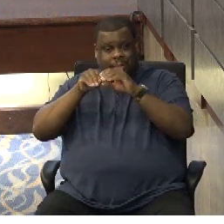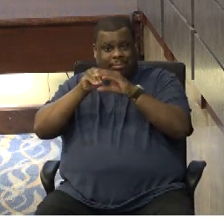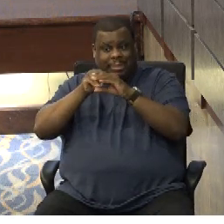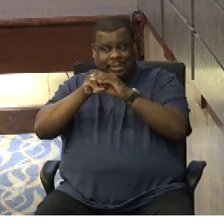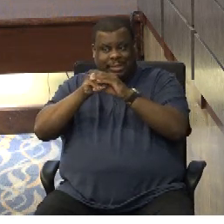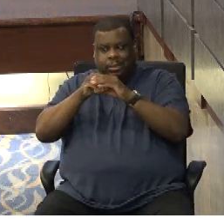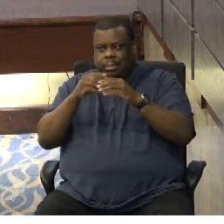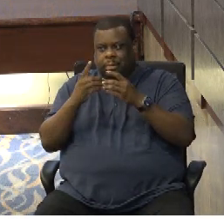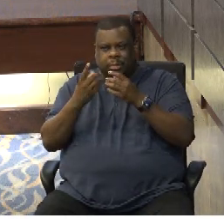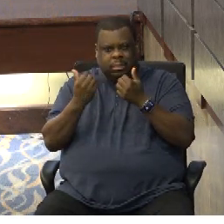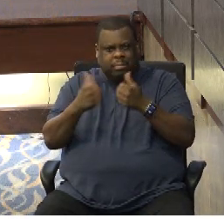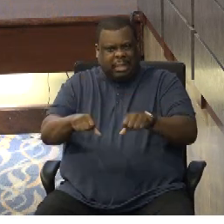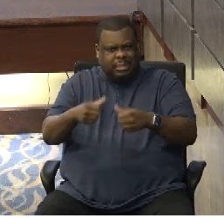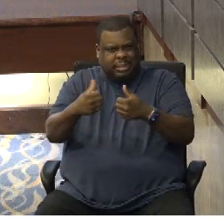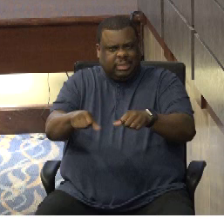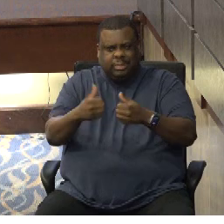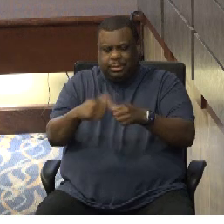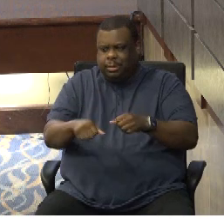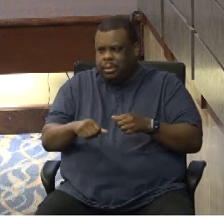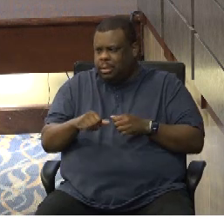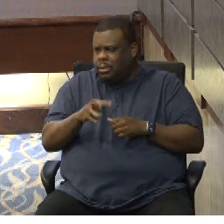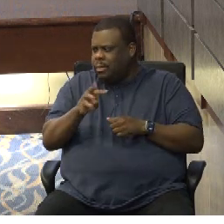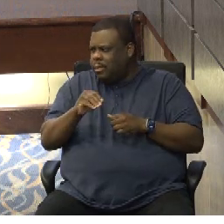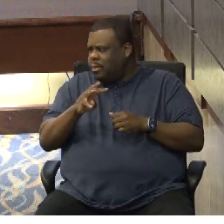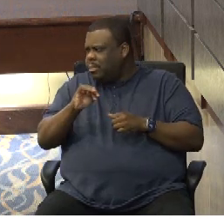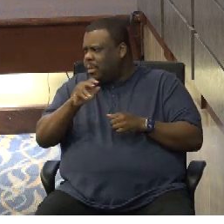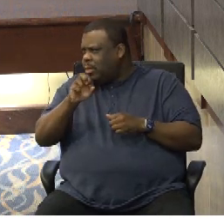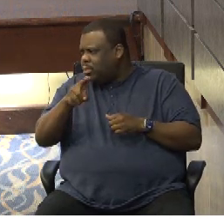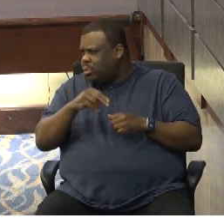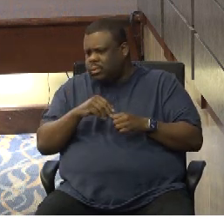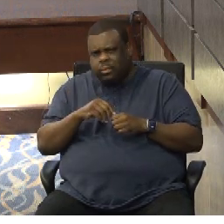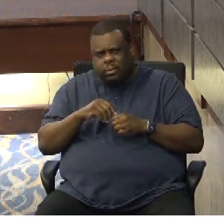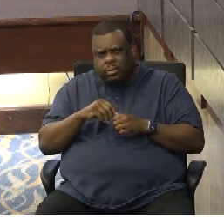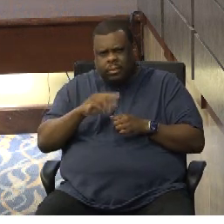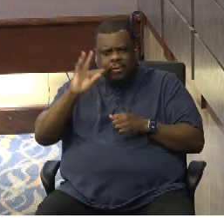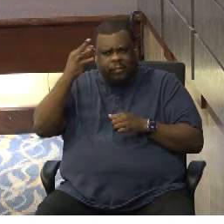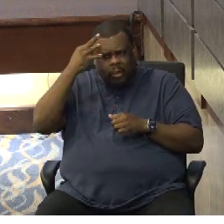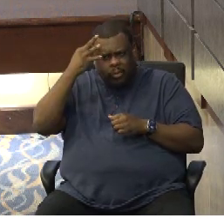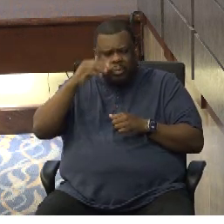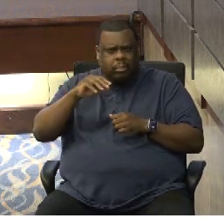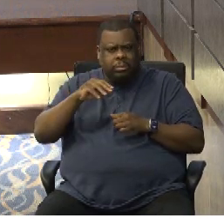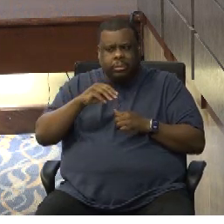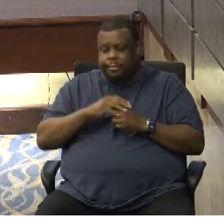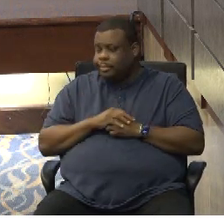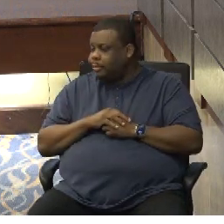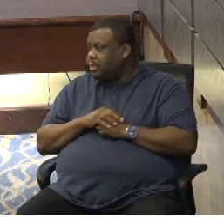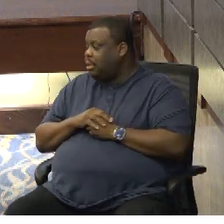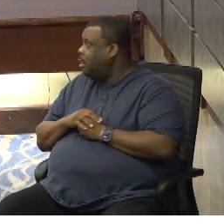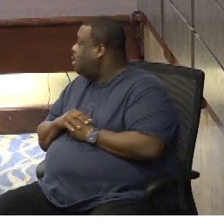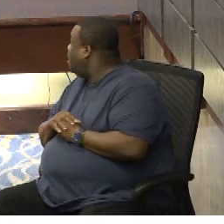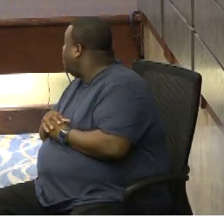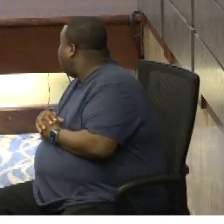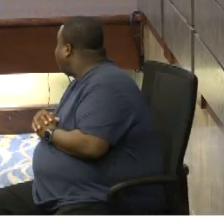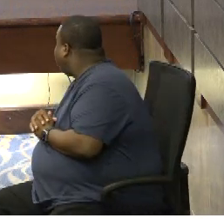funds or using it as a non-federal match for federal programs that barred the use of federal funds for a